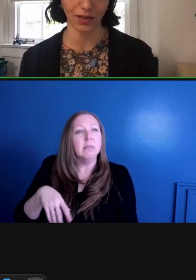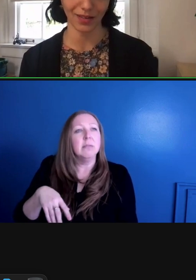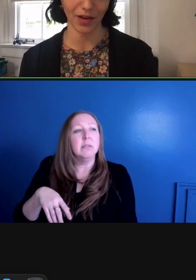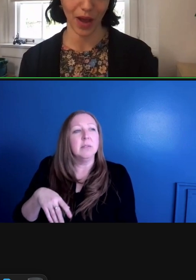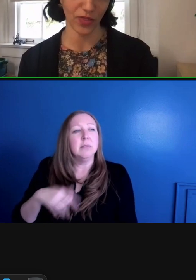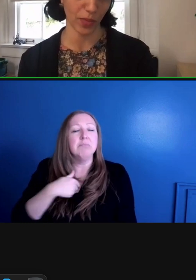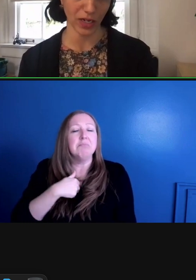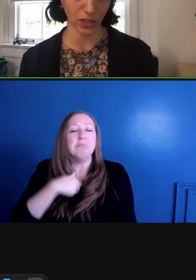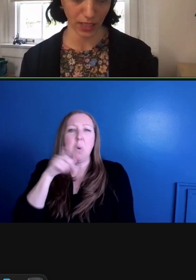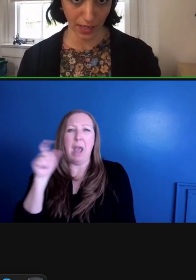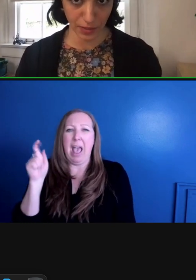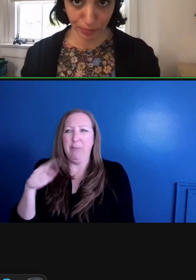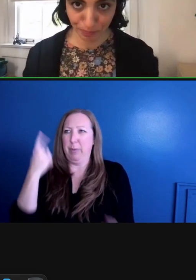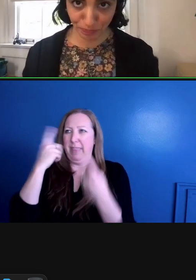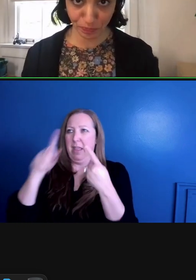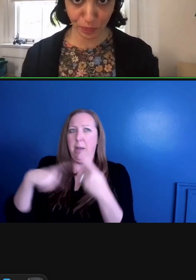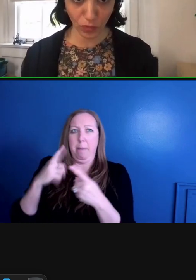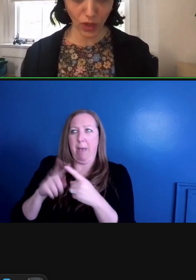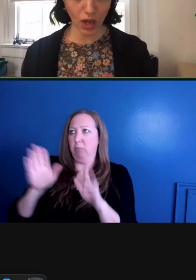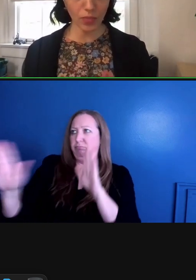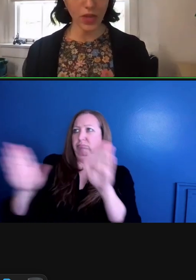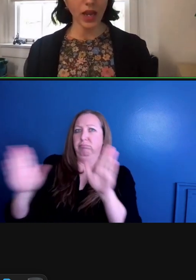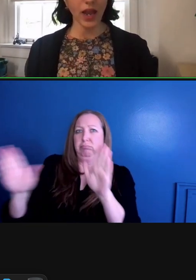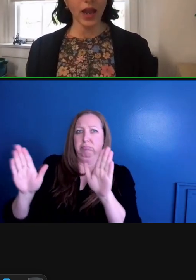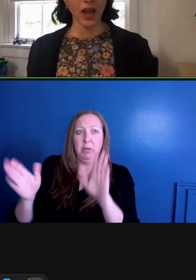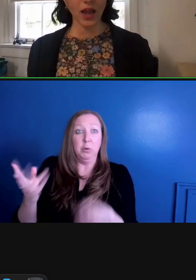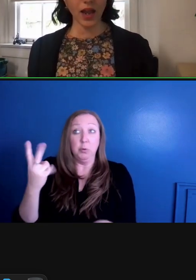thinking about their mental states.